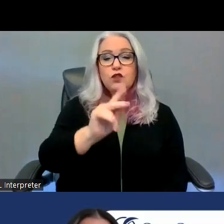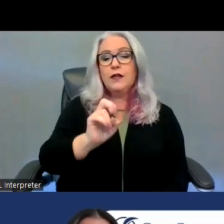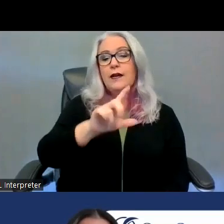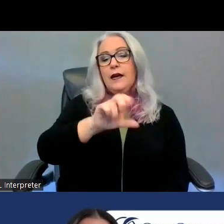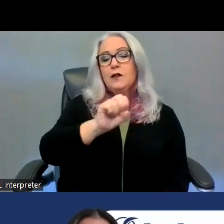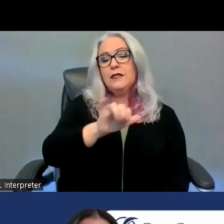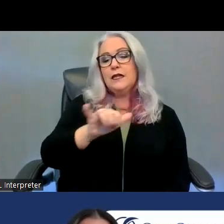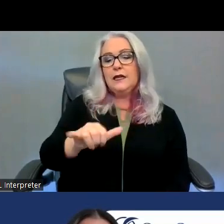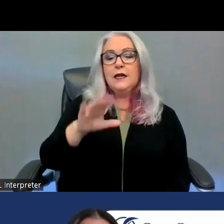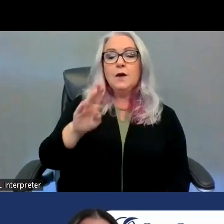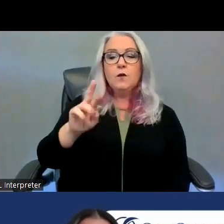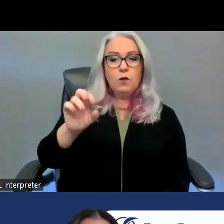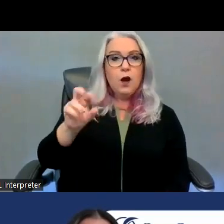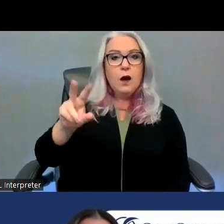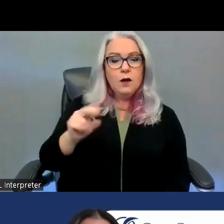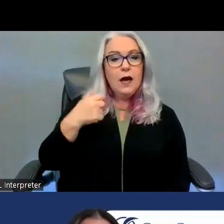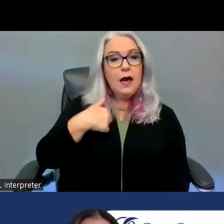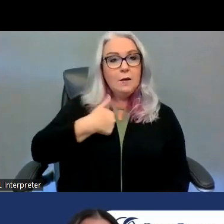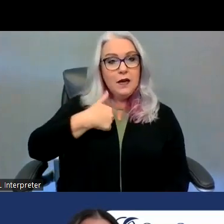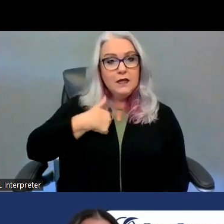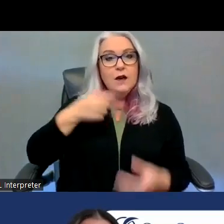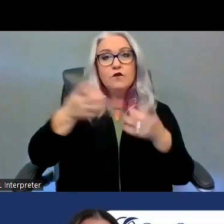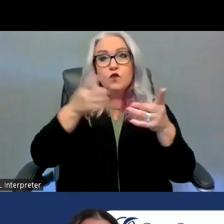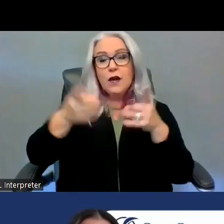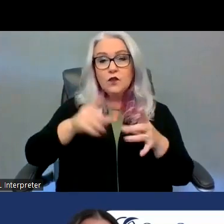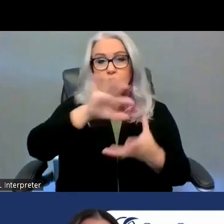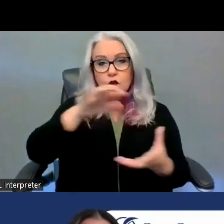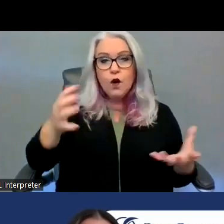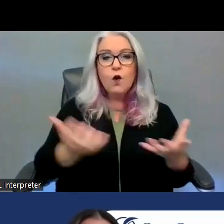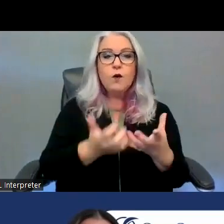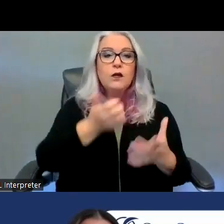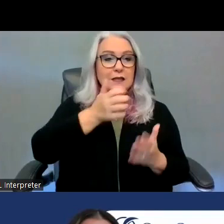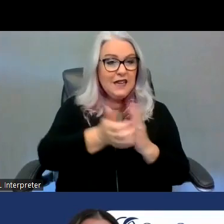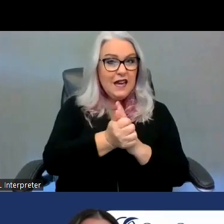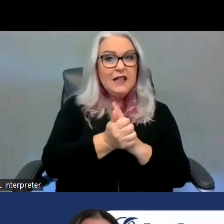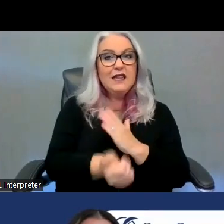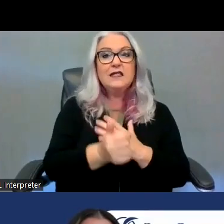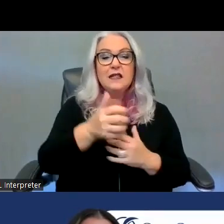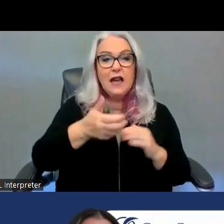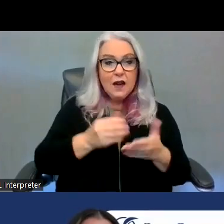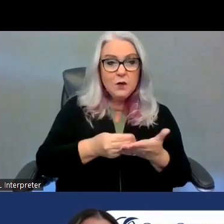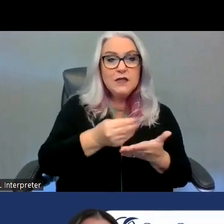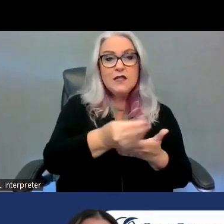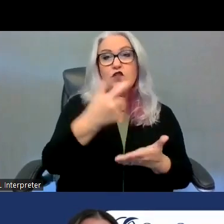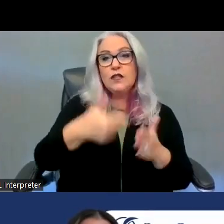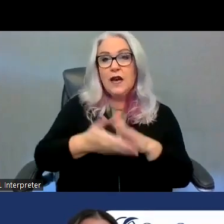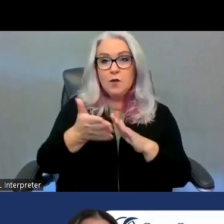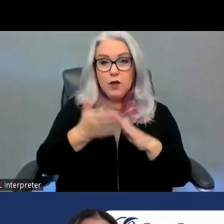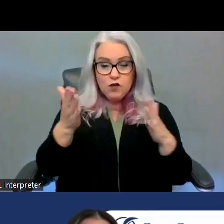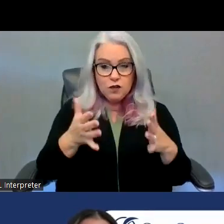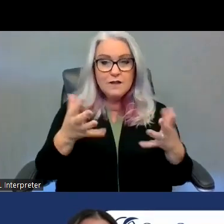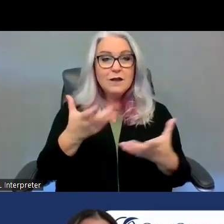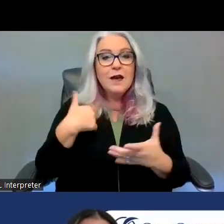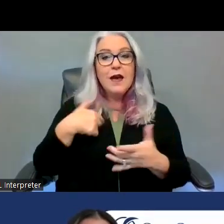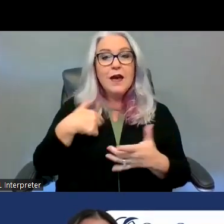As Nasha had mentioned, I am the Director of Global Talent Acquisition Operations here at OneStream. I've been here since October